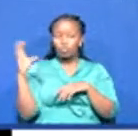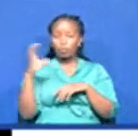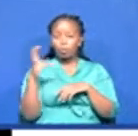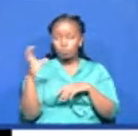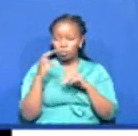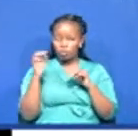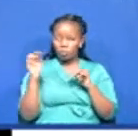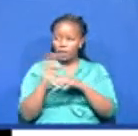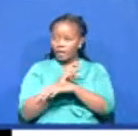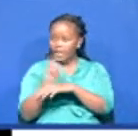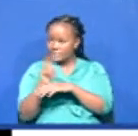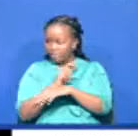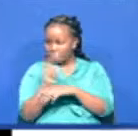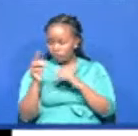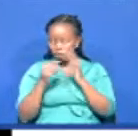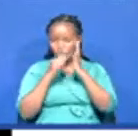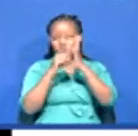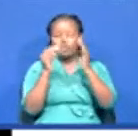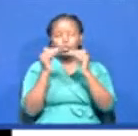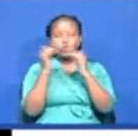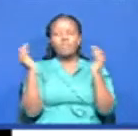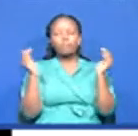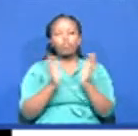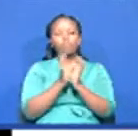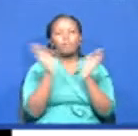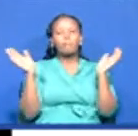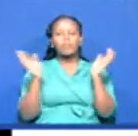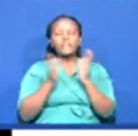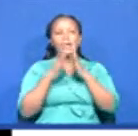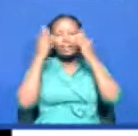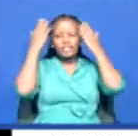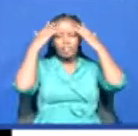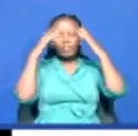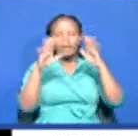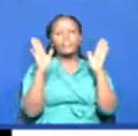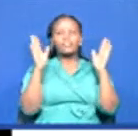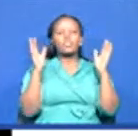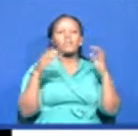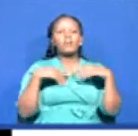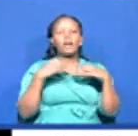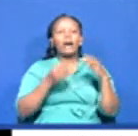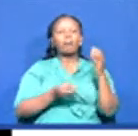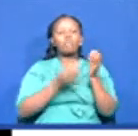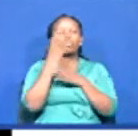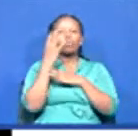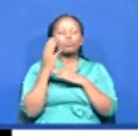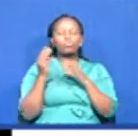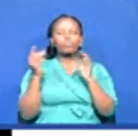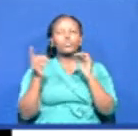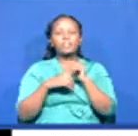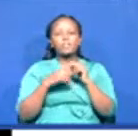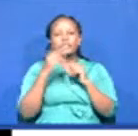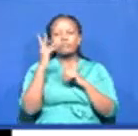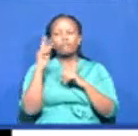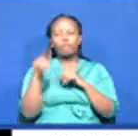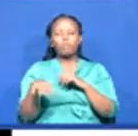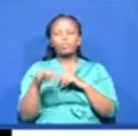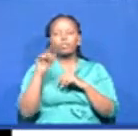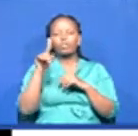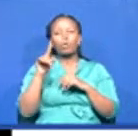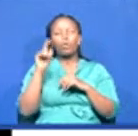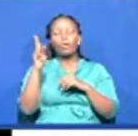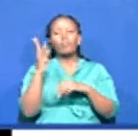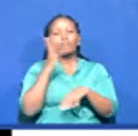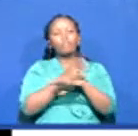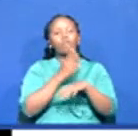the level of public awareness of illicit trade has actually grown, it's 64.14, counterfeiting is not going